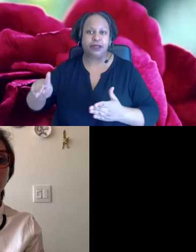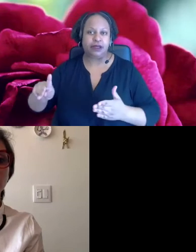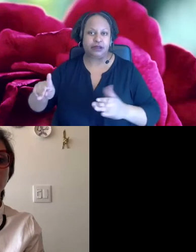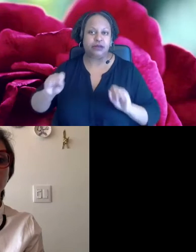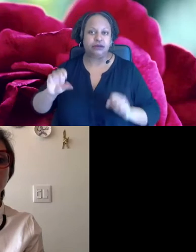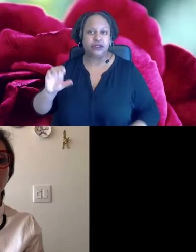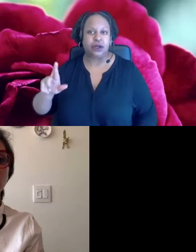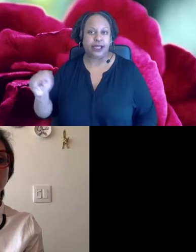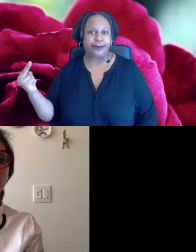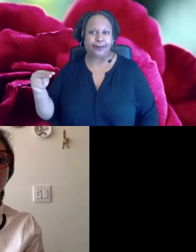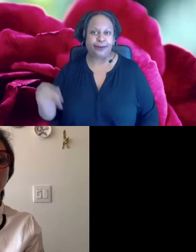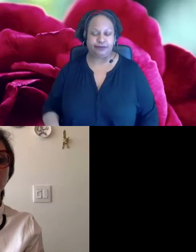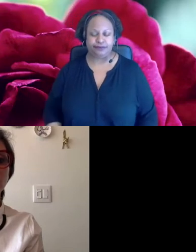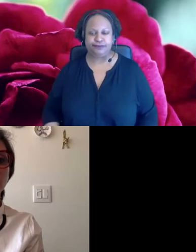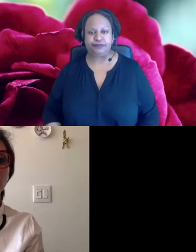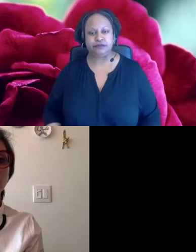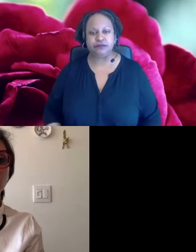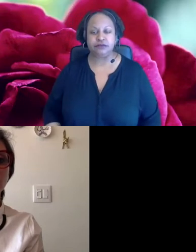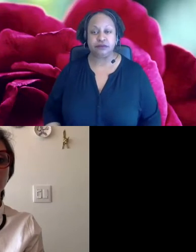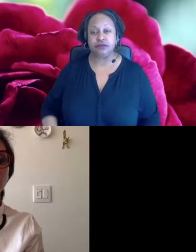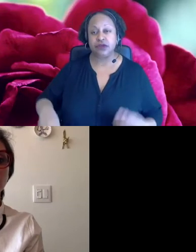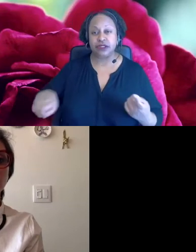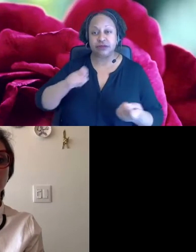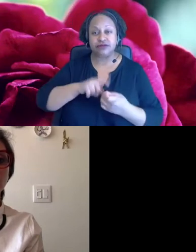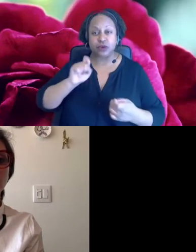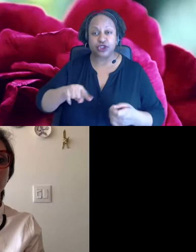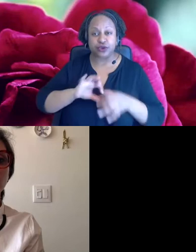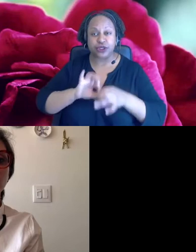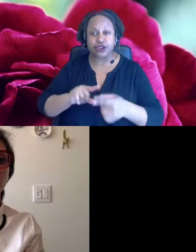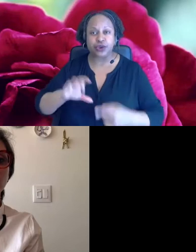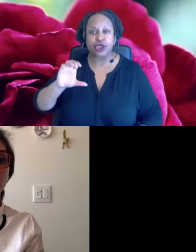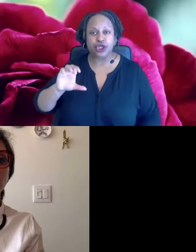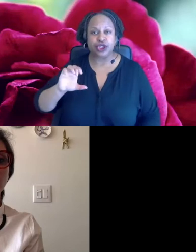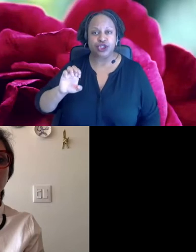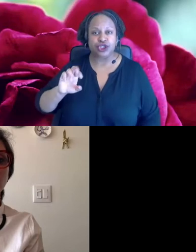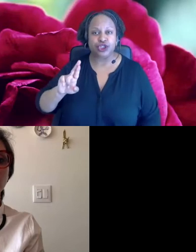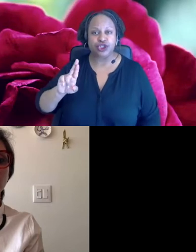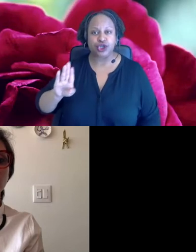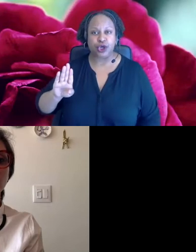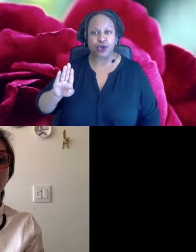Now, the specific question related to a CERB repayment, and